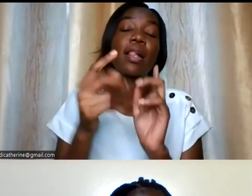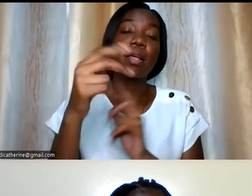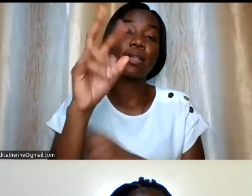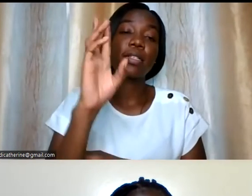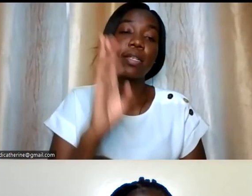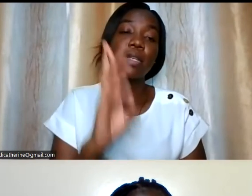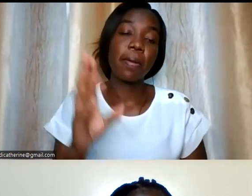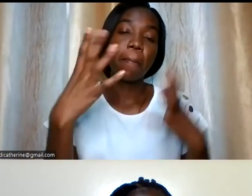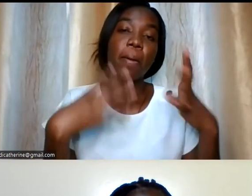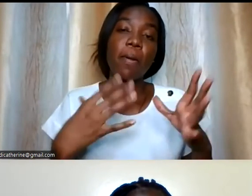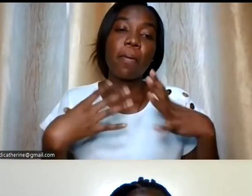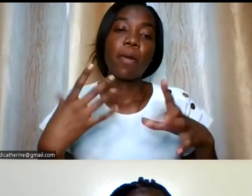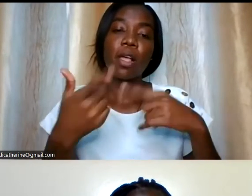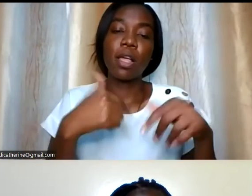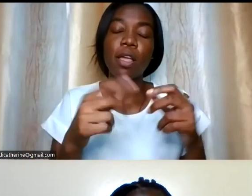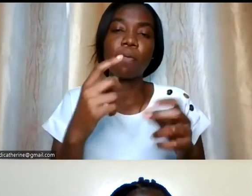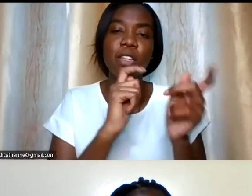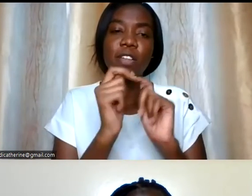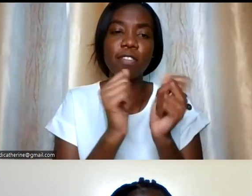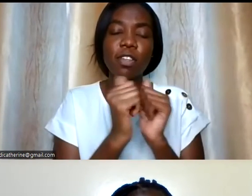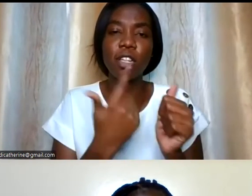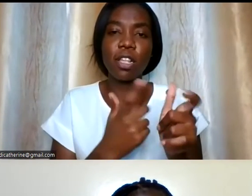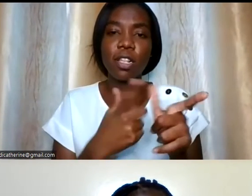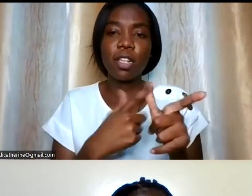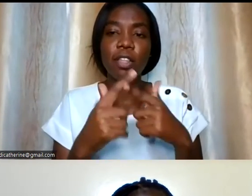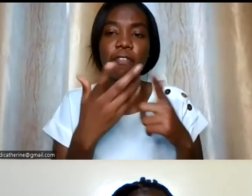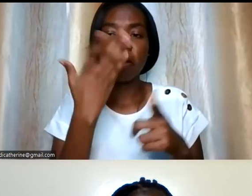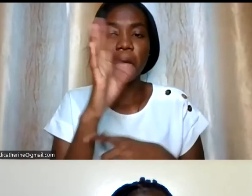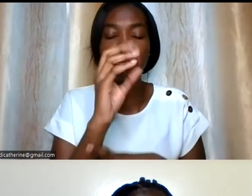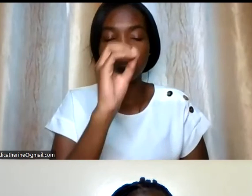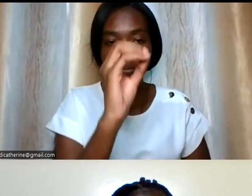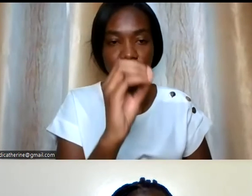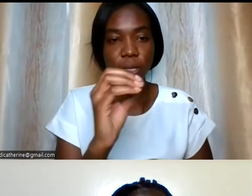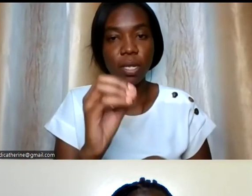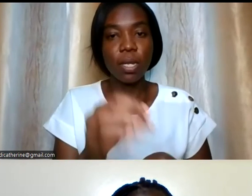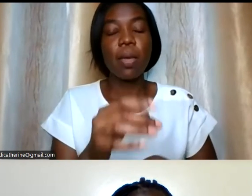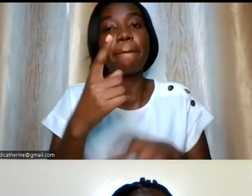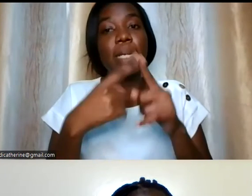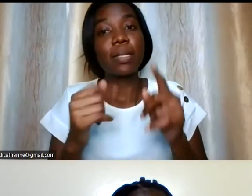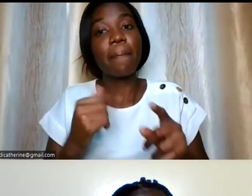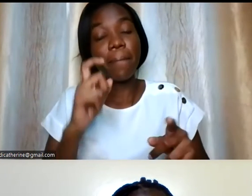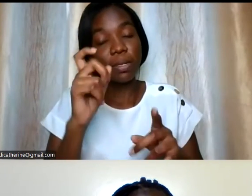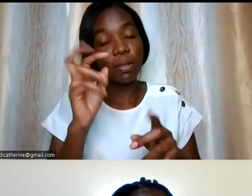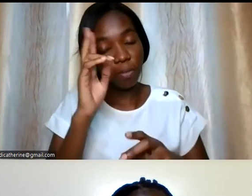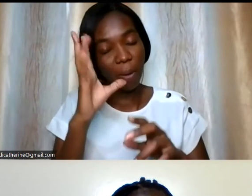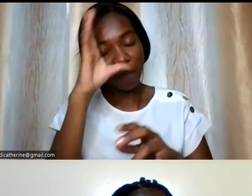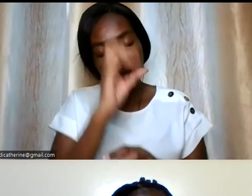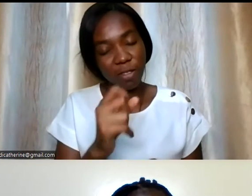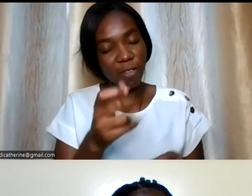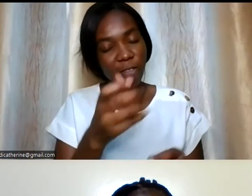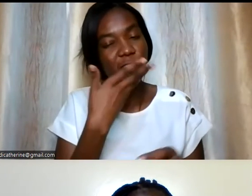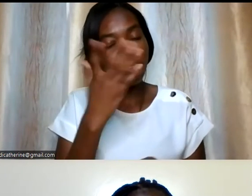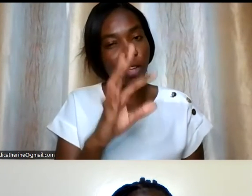do interviews with us and we never give feedback. And let's remember that lack of feedback kills our